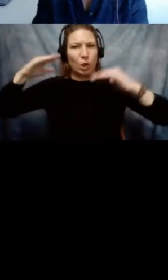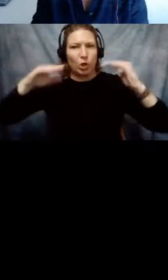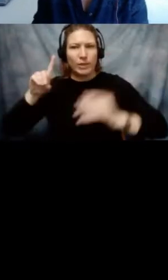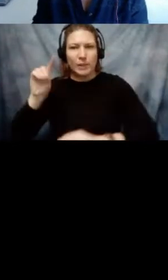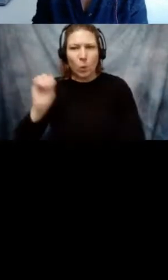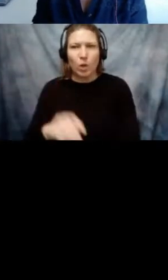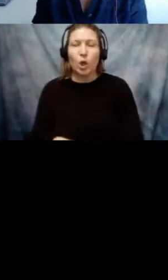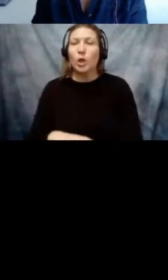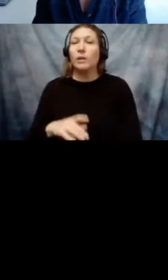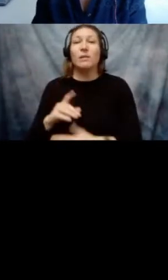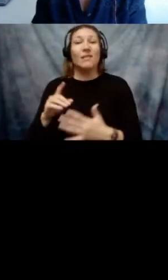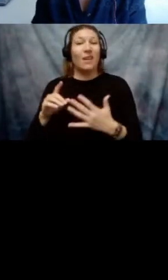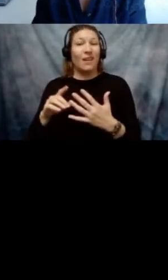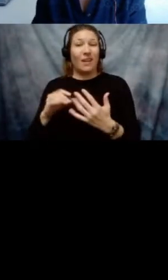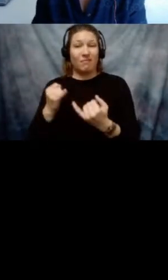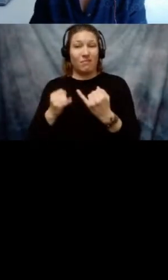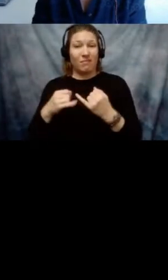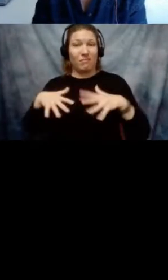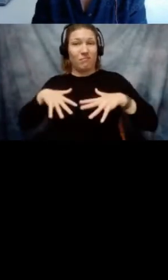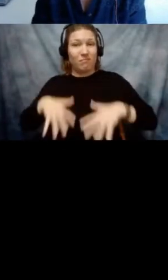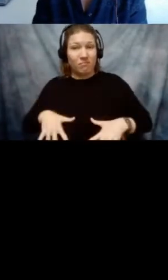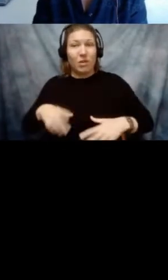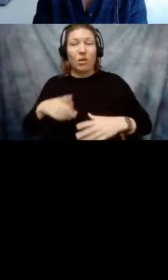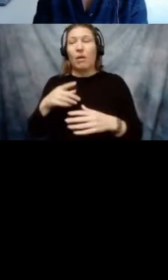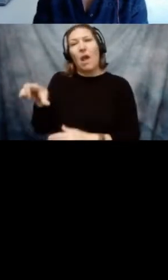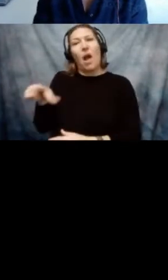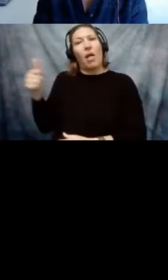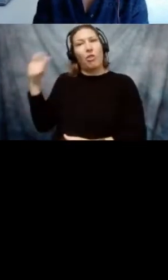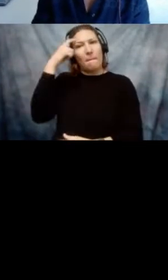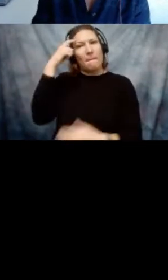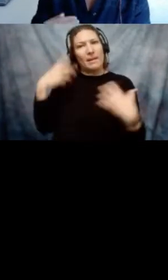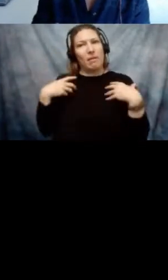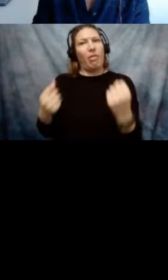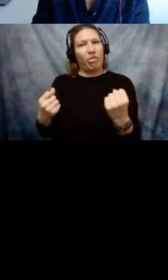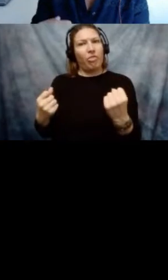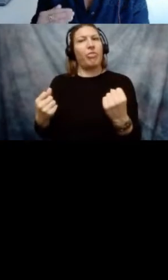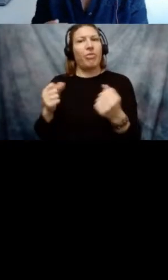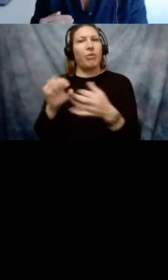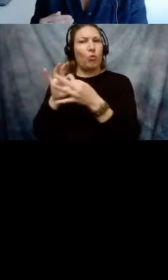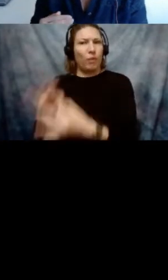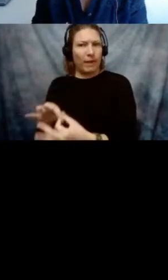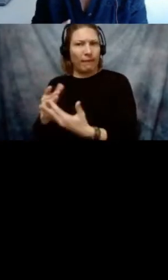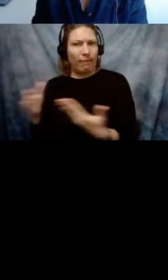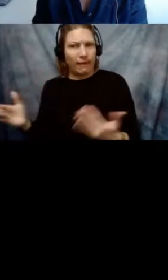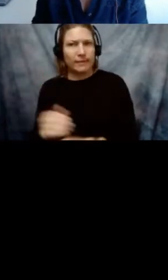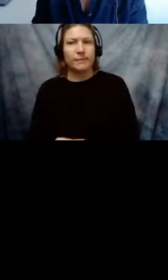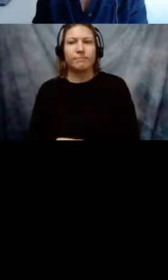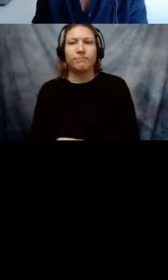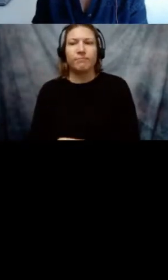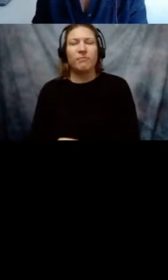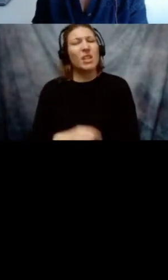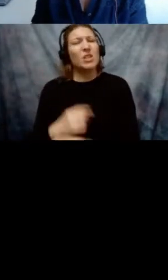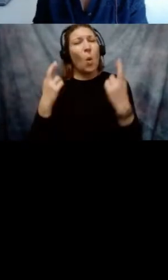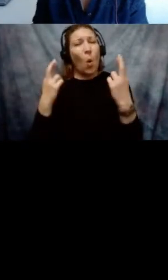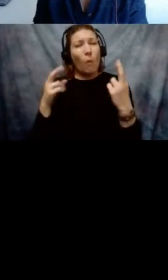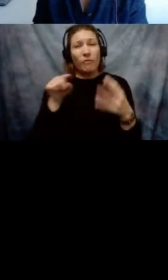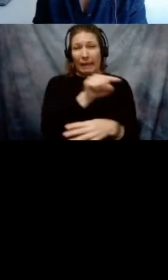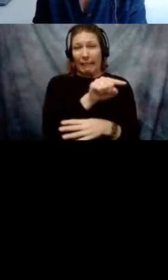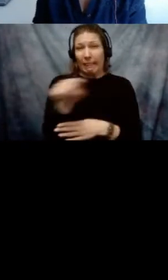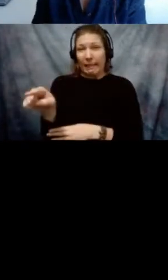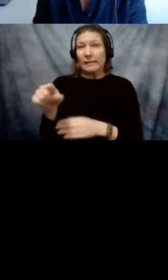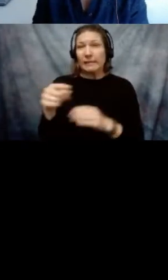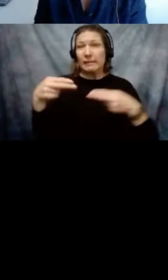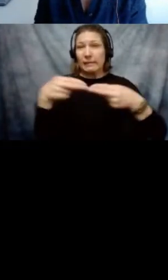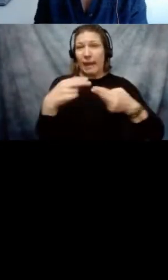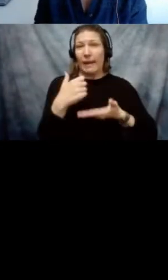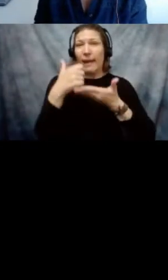range of mental health issues such as depression. So I hope that's a great start in helping you to be more aware of the different types